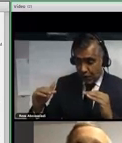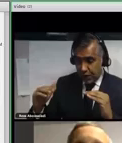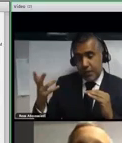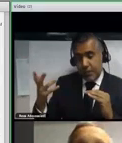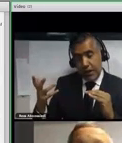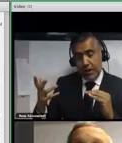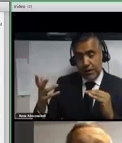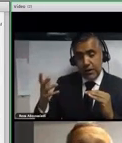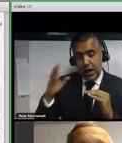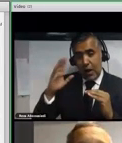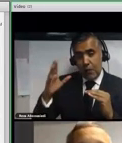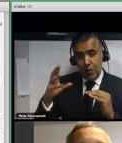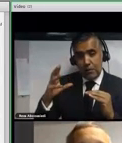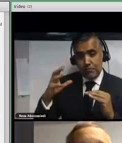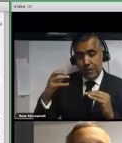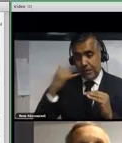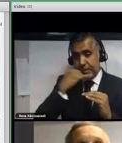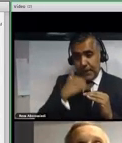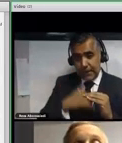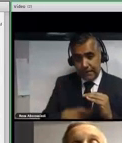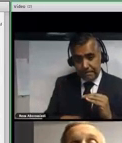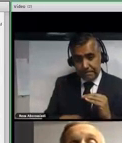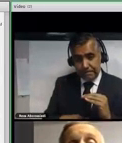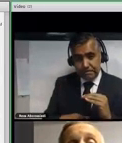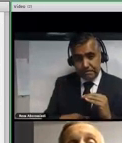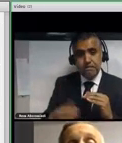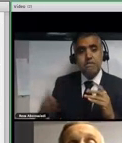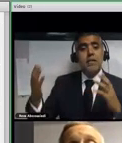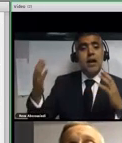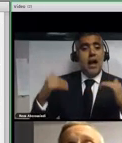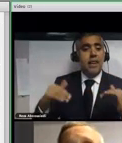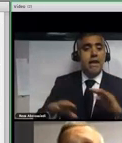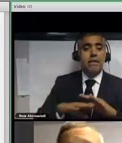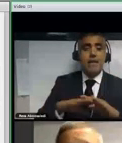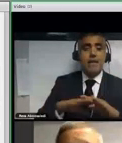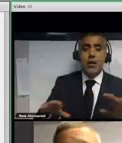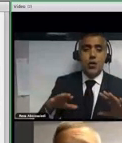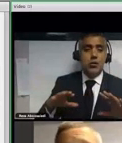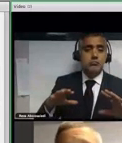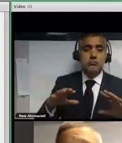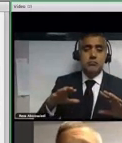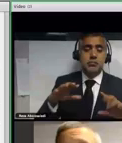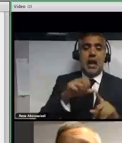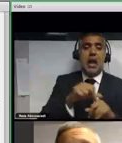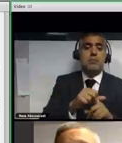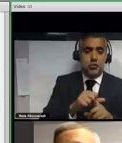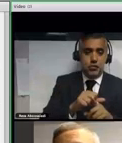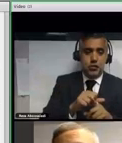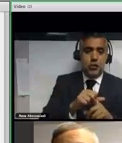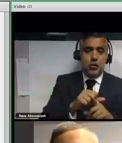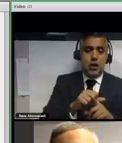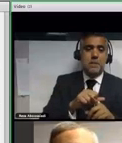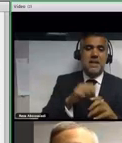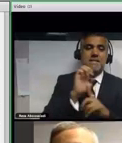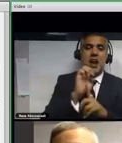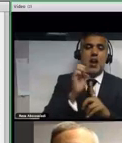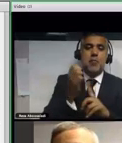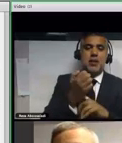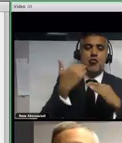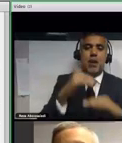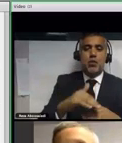to make a mistake. And then they don't capture environmental barriers, right? These questions are focused